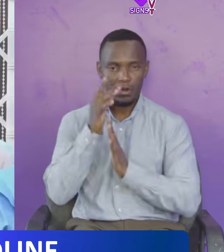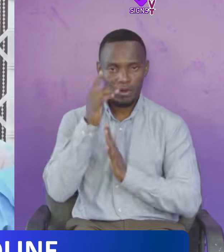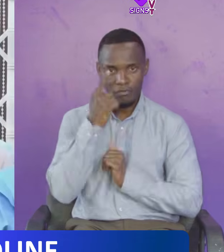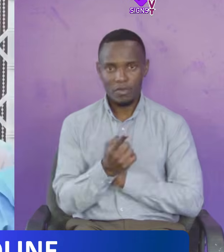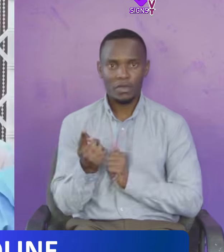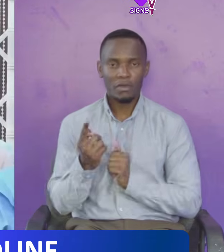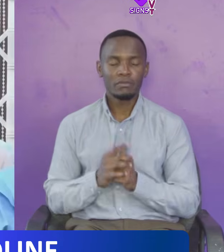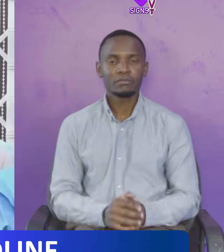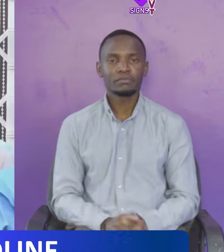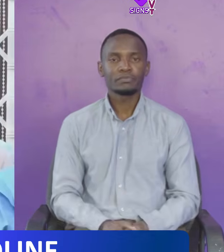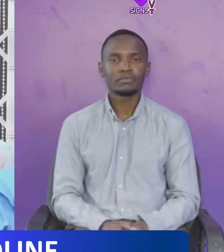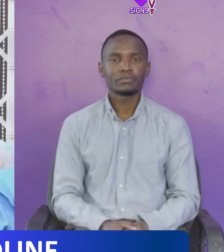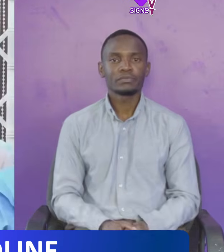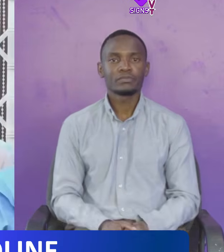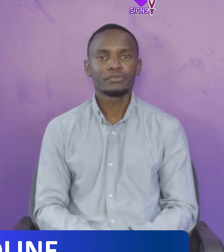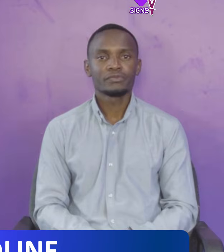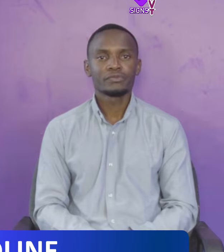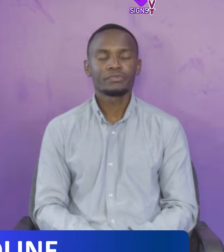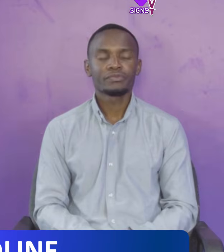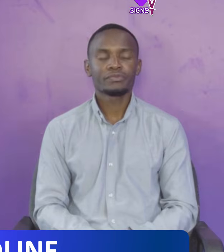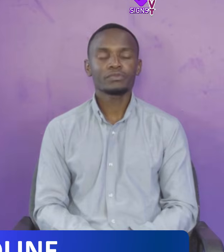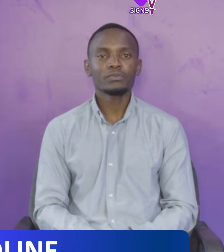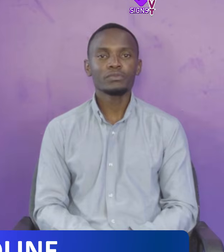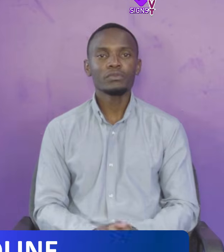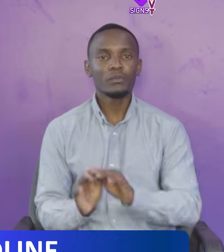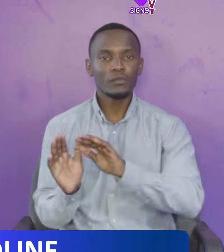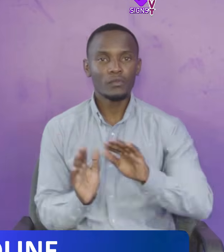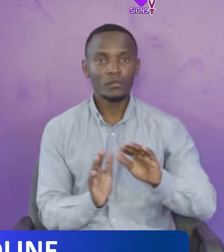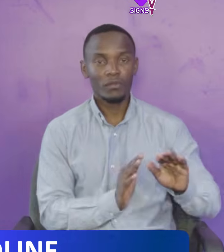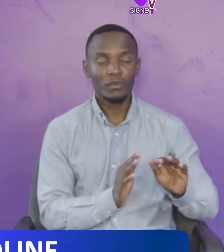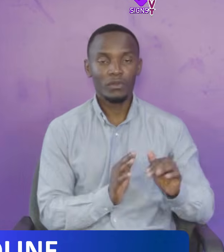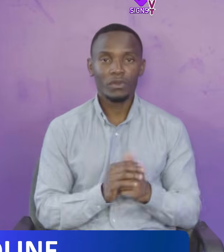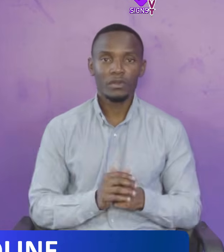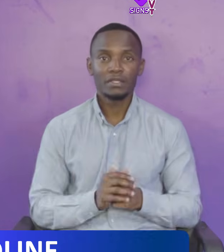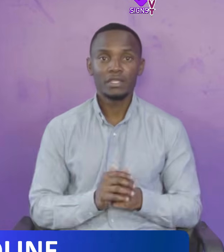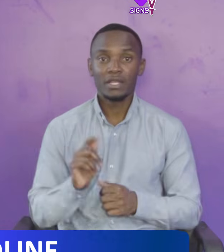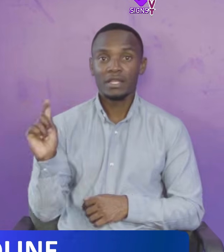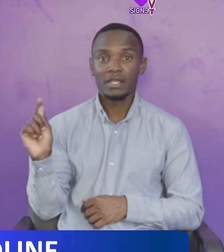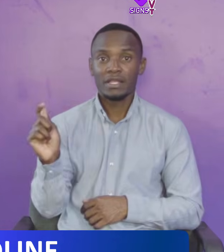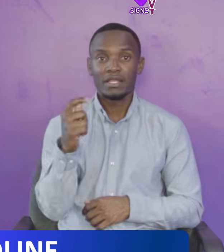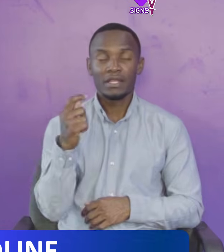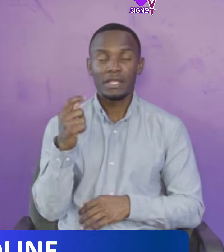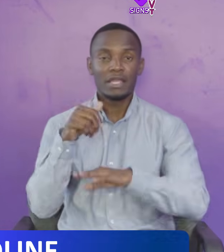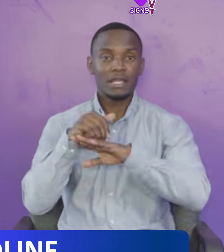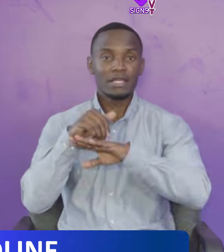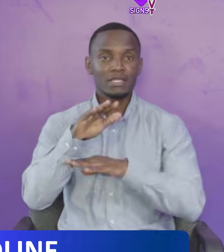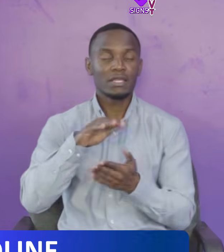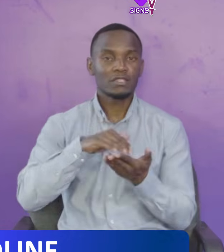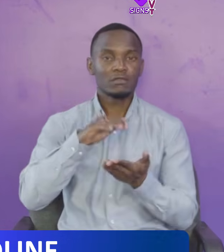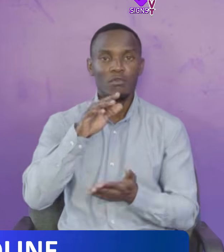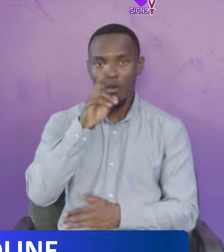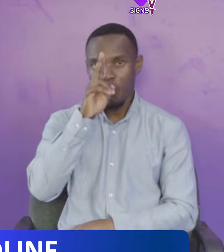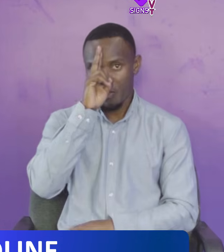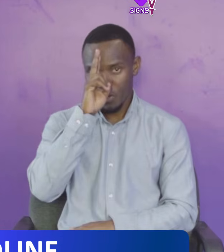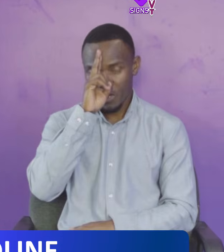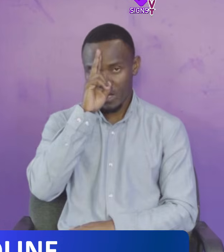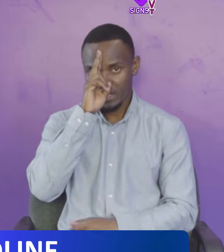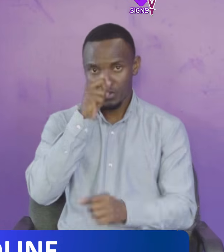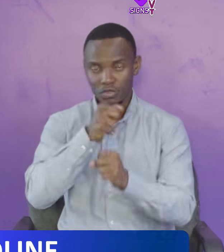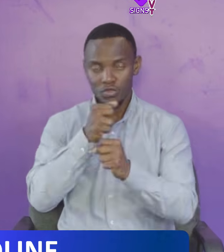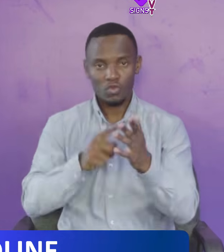action. From Tanzania now to Kenya as it deploys more police officers to control Haiti's